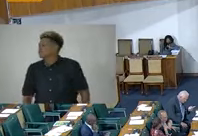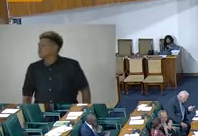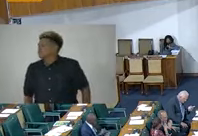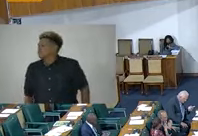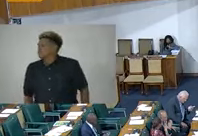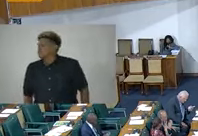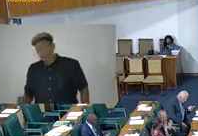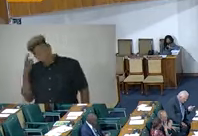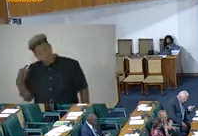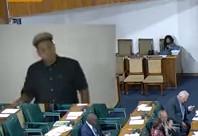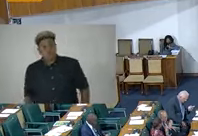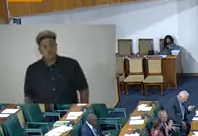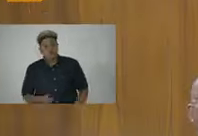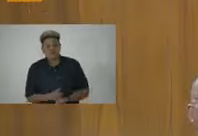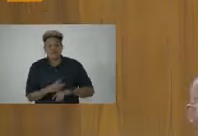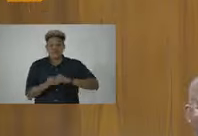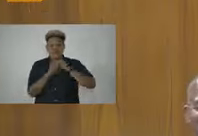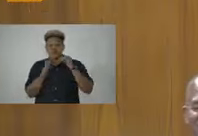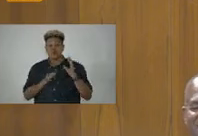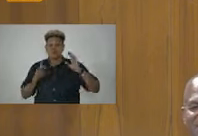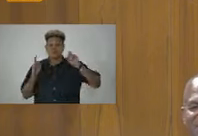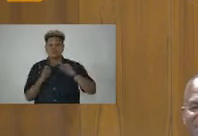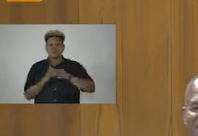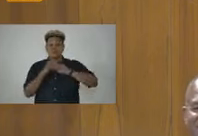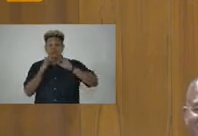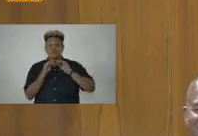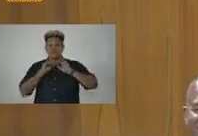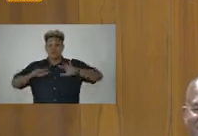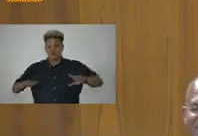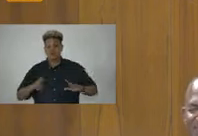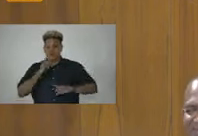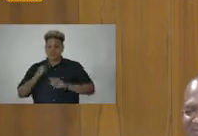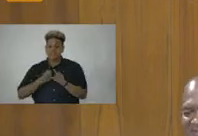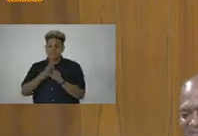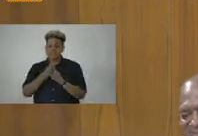Madam Speaker, with the rippling effect of the drought,